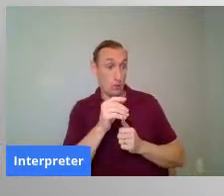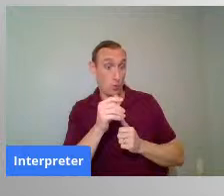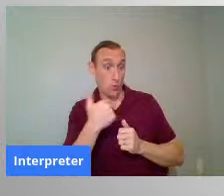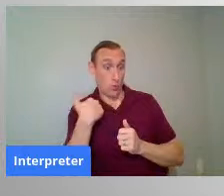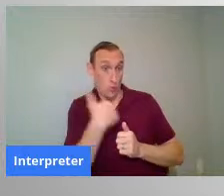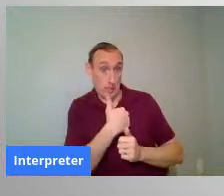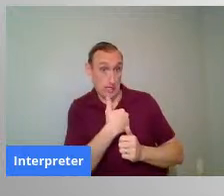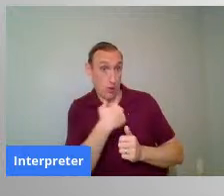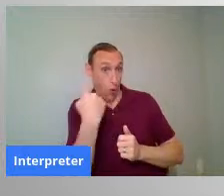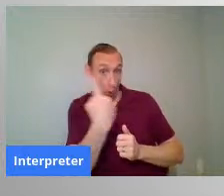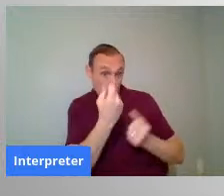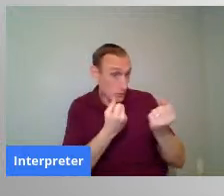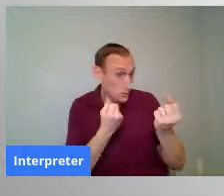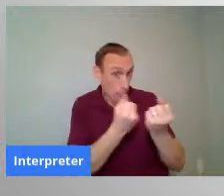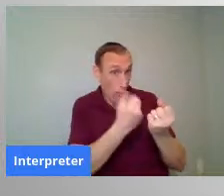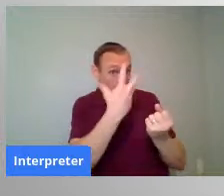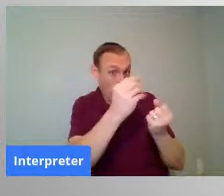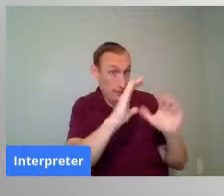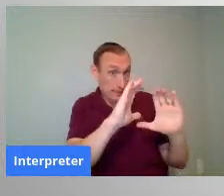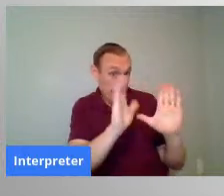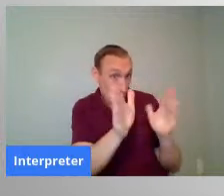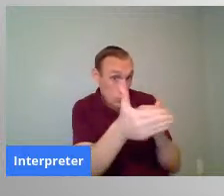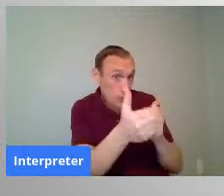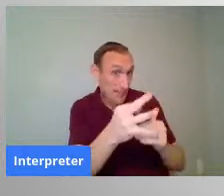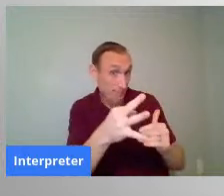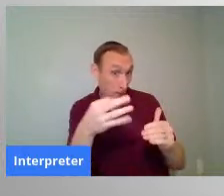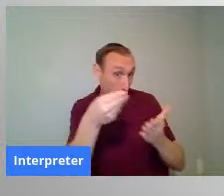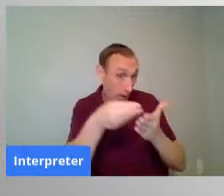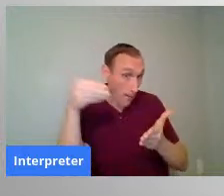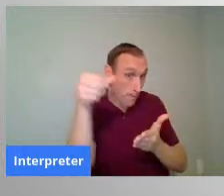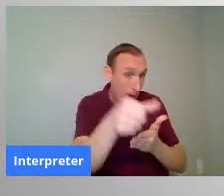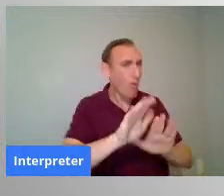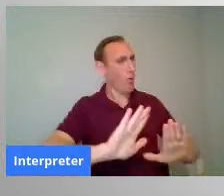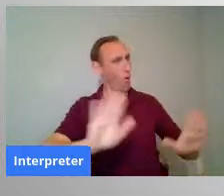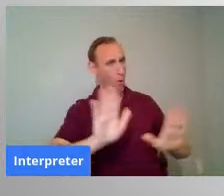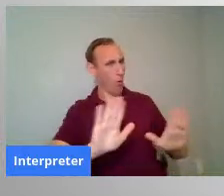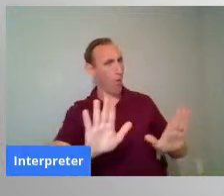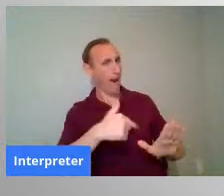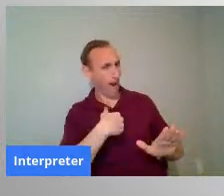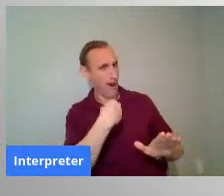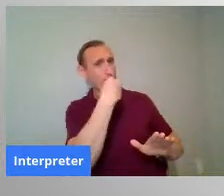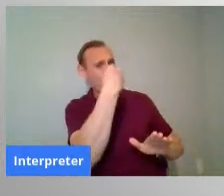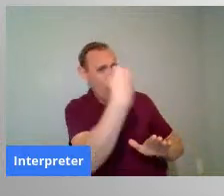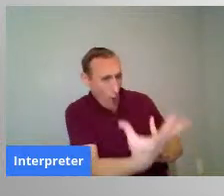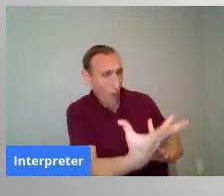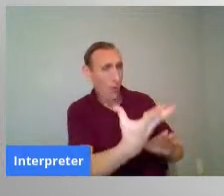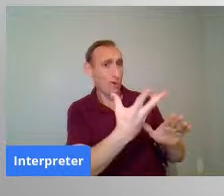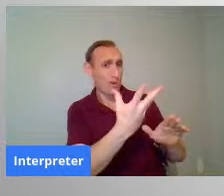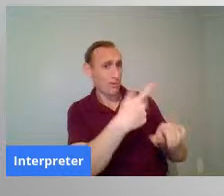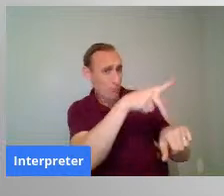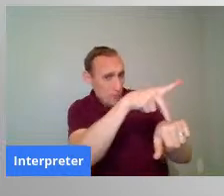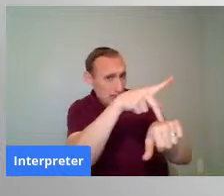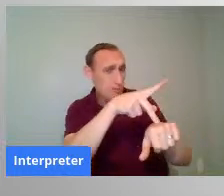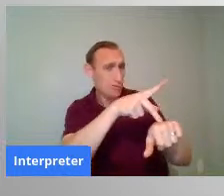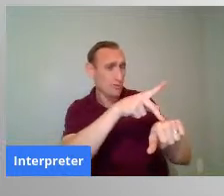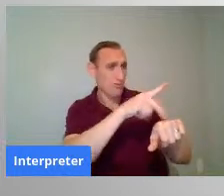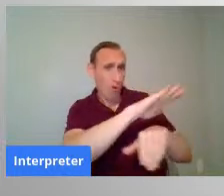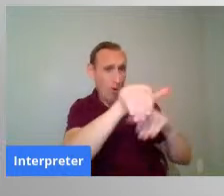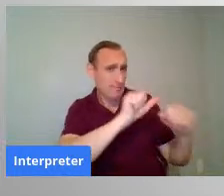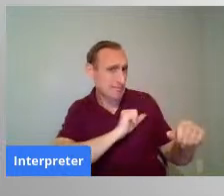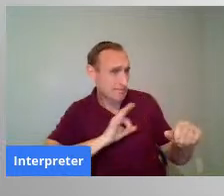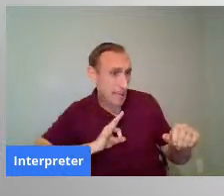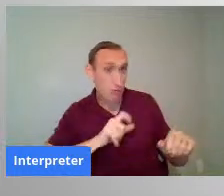I have said is, tell us what you need, and we will do everything we can at a district level to make that